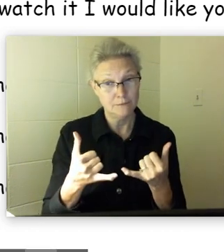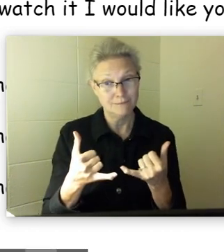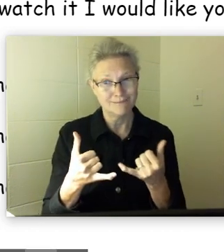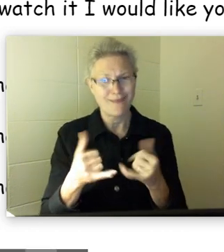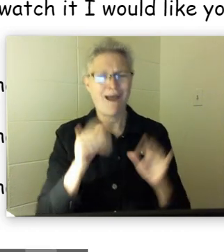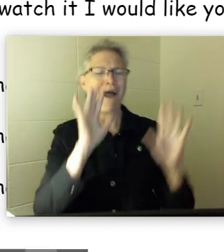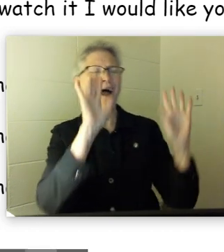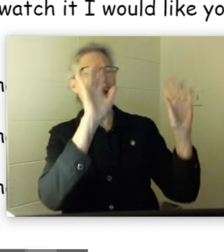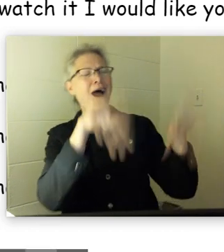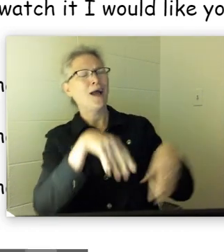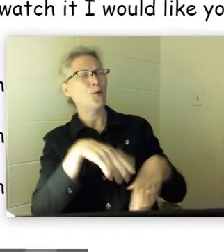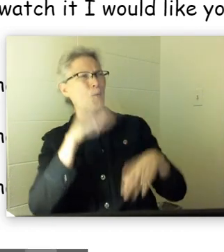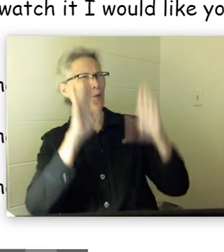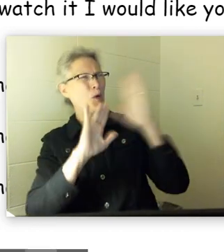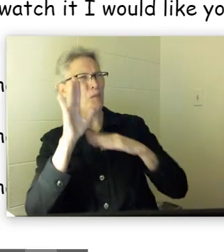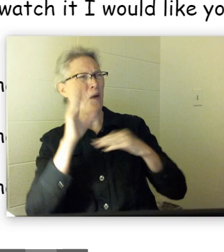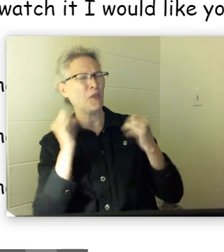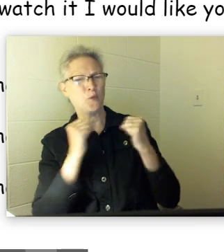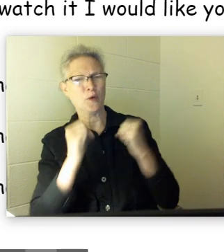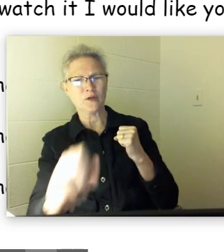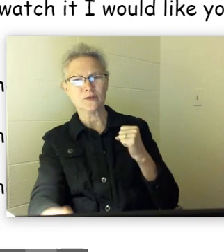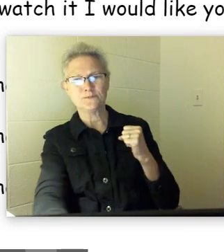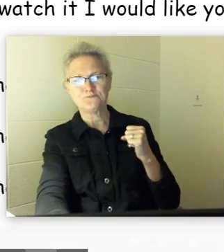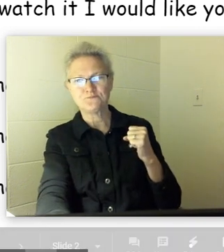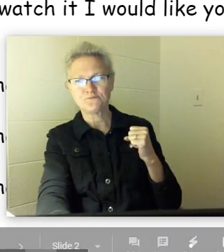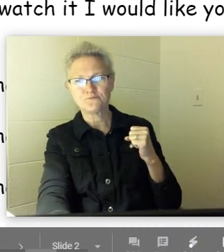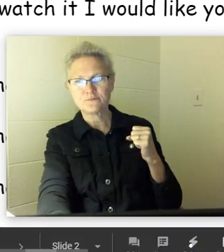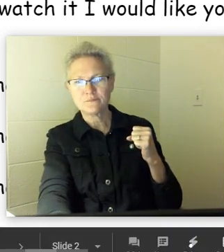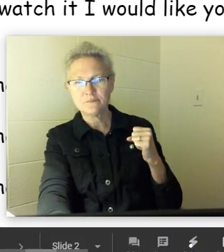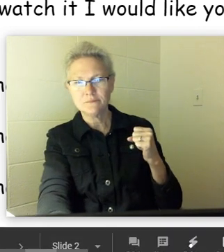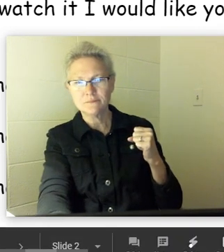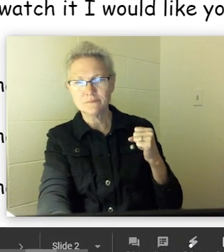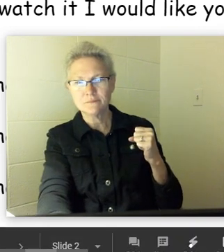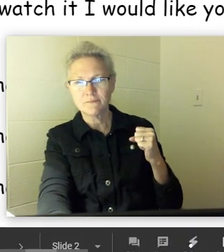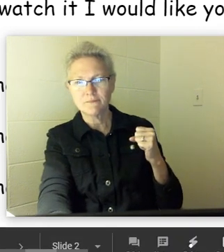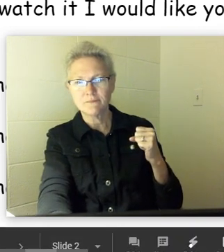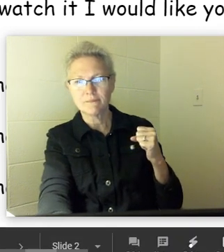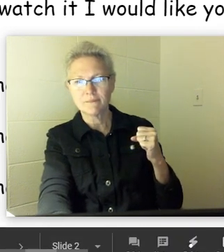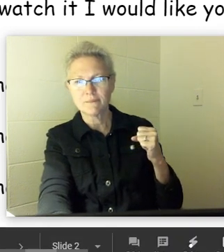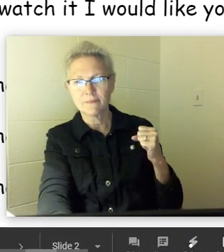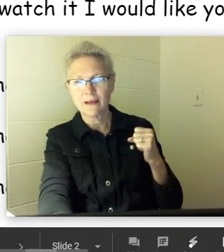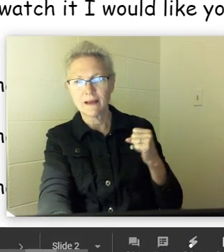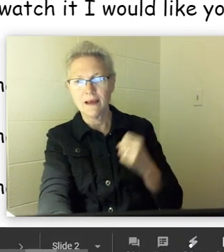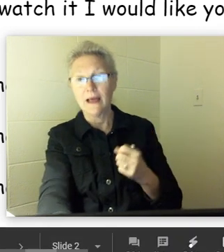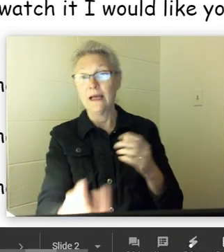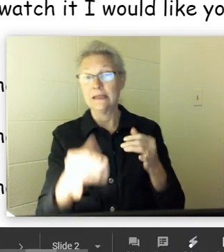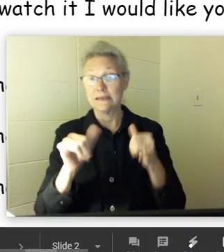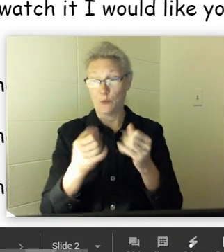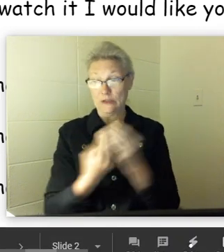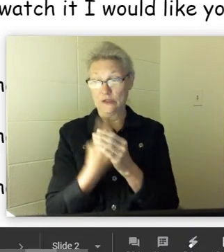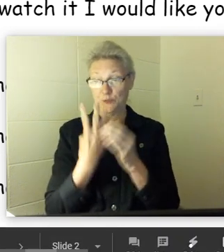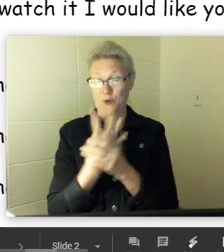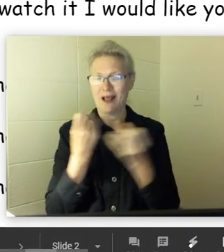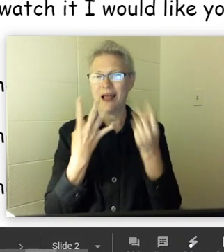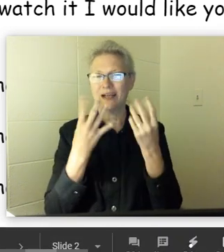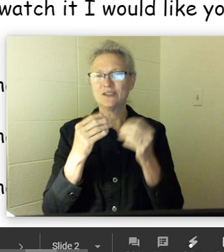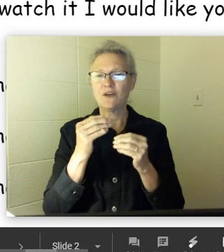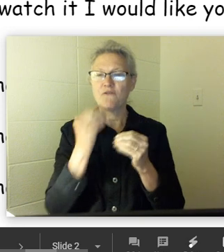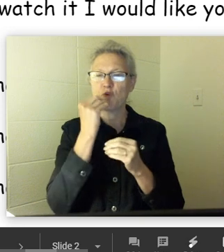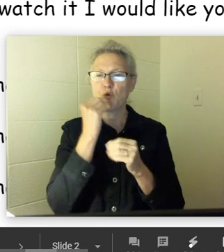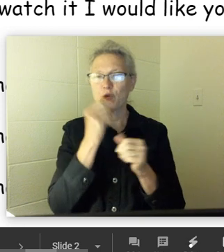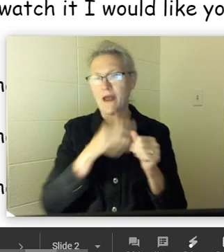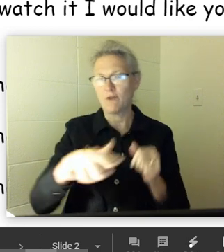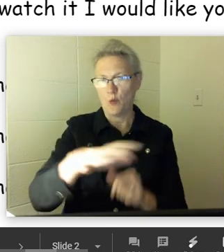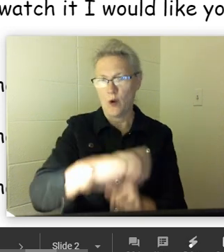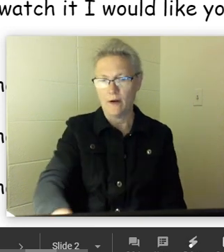"Why worry about the winter? It's only spring, and there is lots of food everywhere," said the grasshopper as he chewed